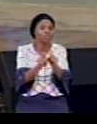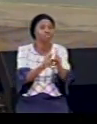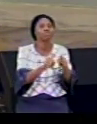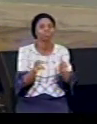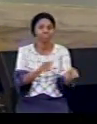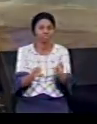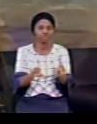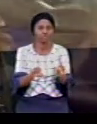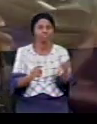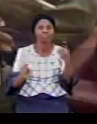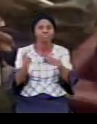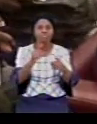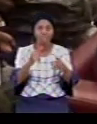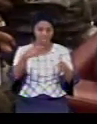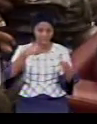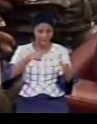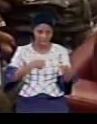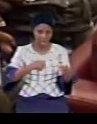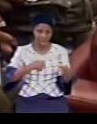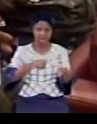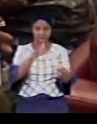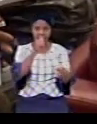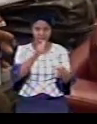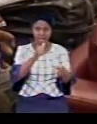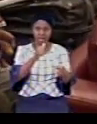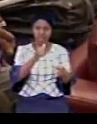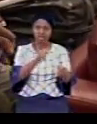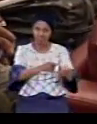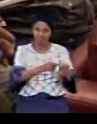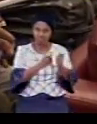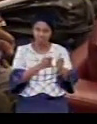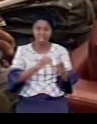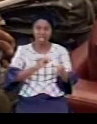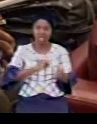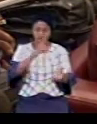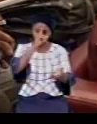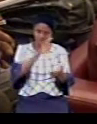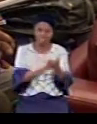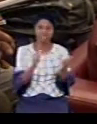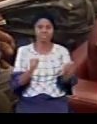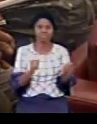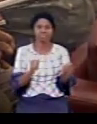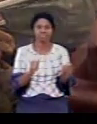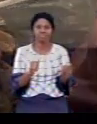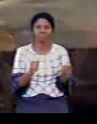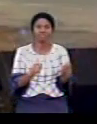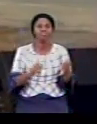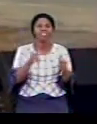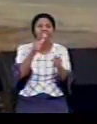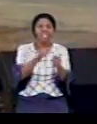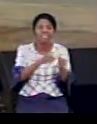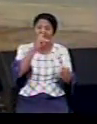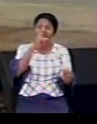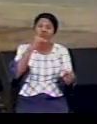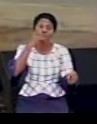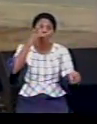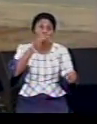am persuaded. I am persuaded. Every promise of God to